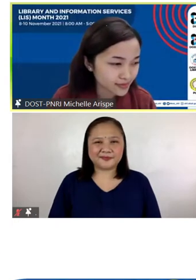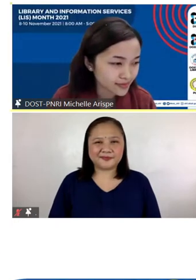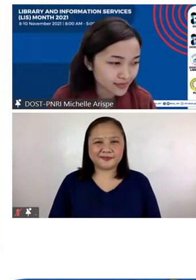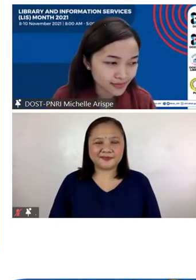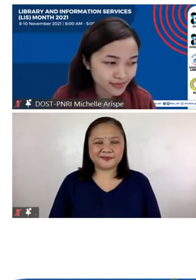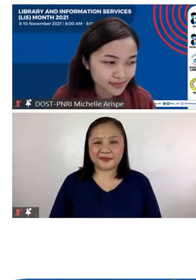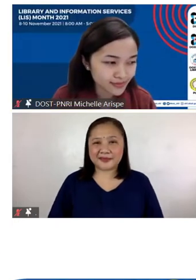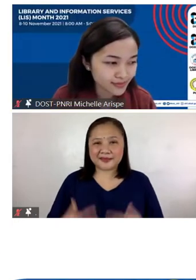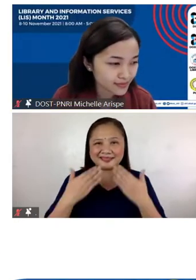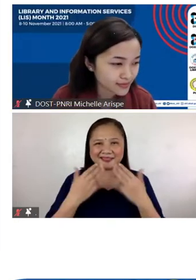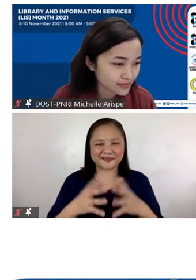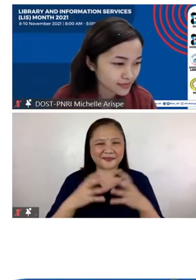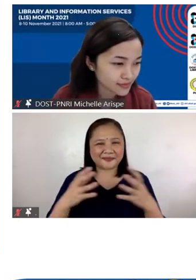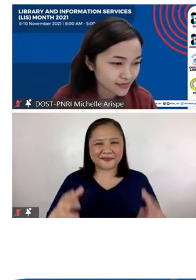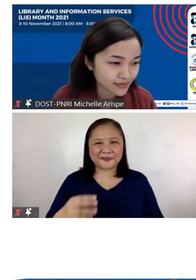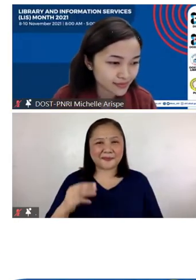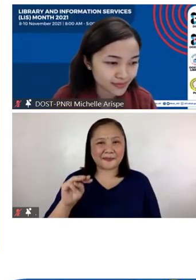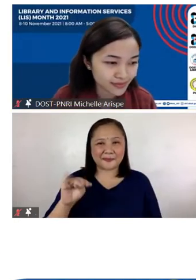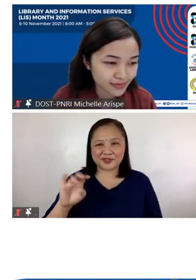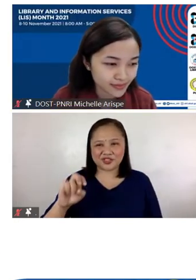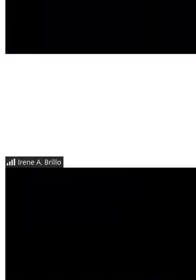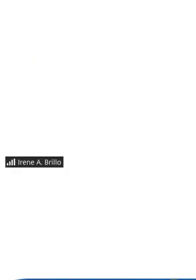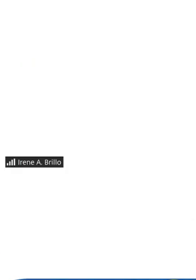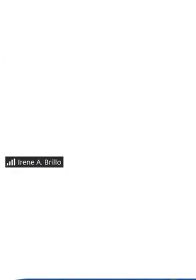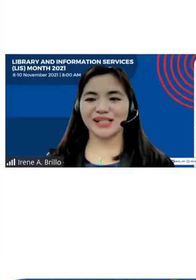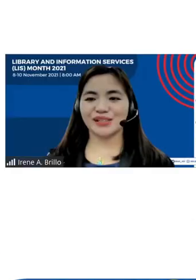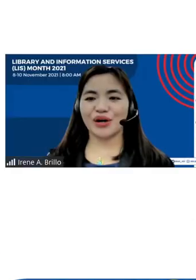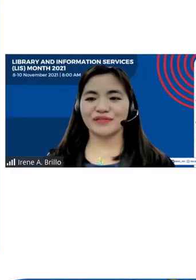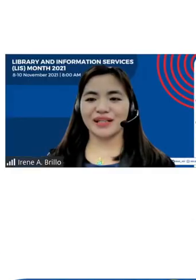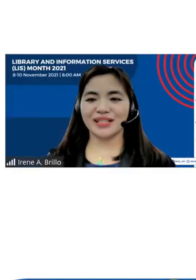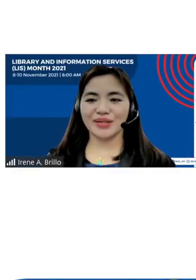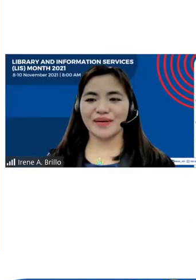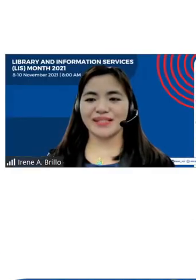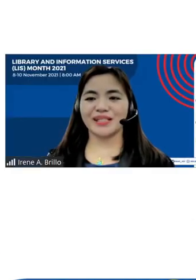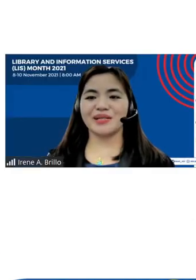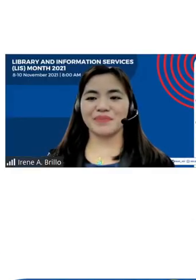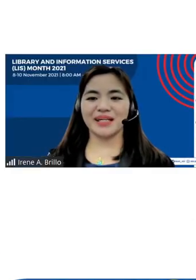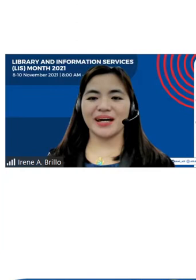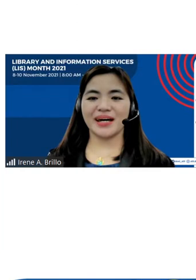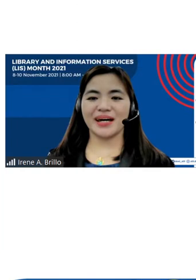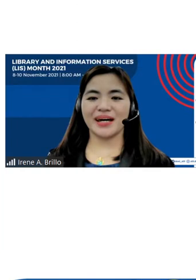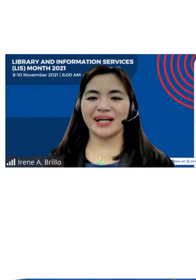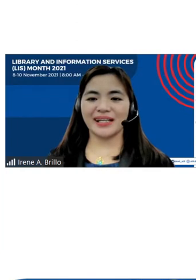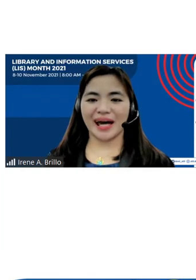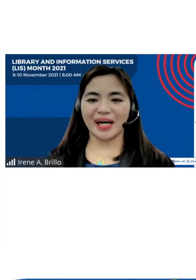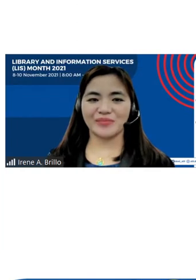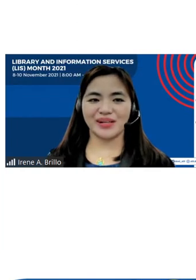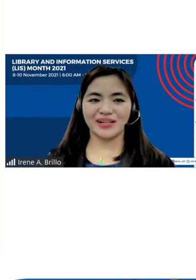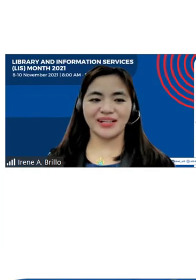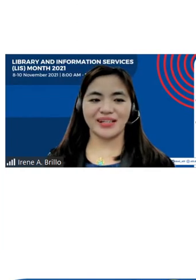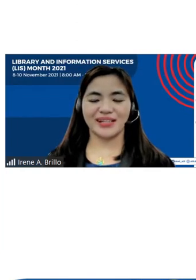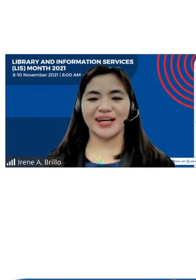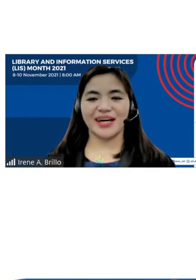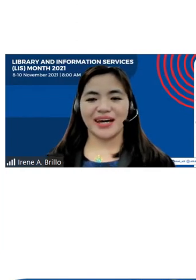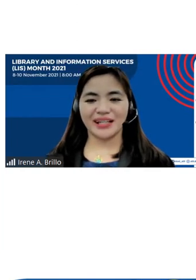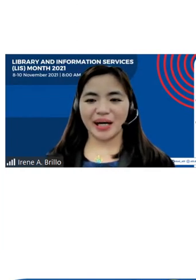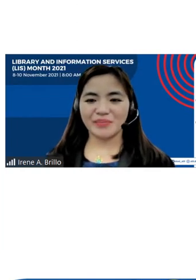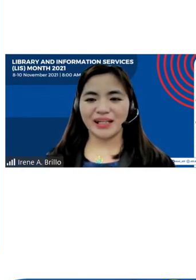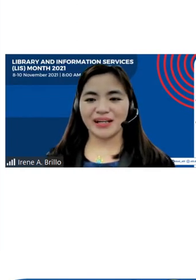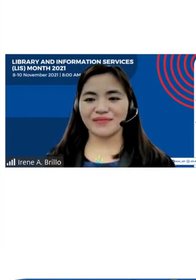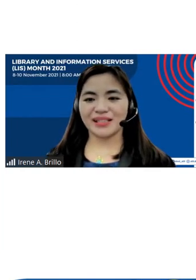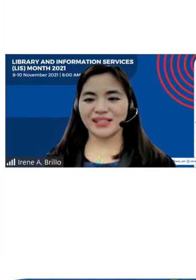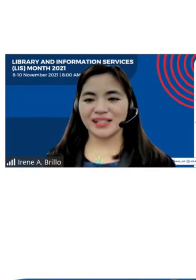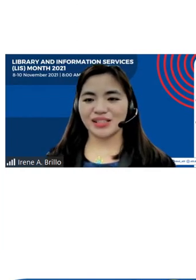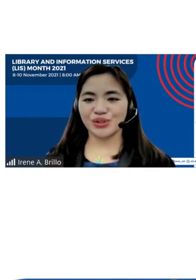Ayan, thank you so much, Ms. Michelle, for presenting the services of the DOST PNRI Library. And